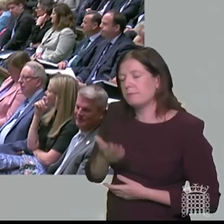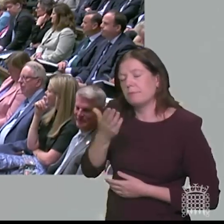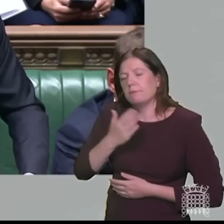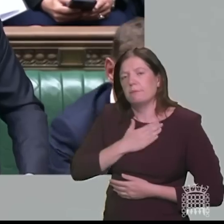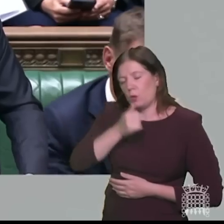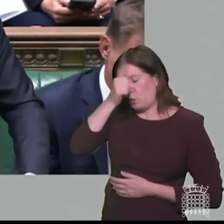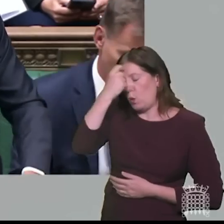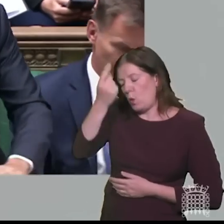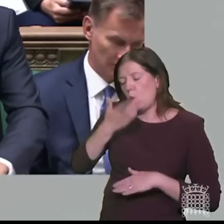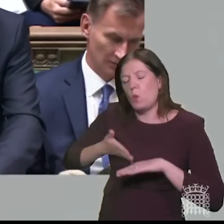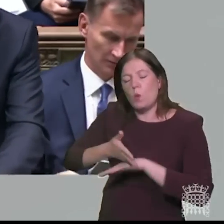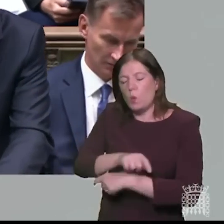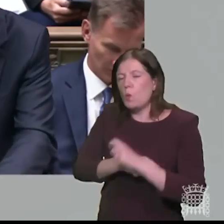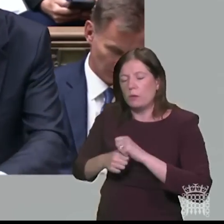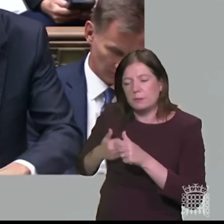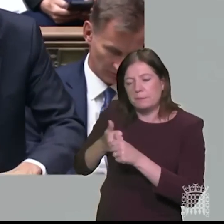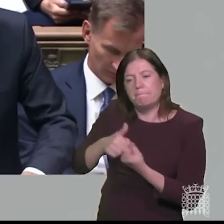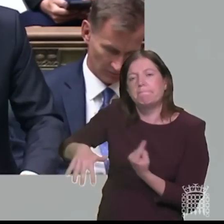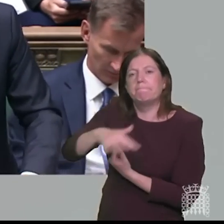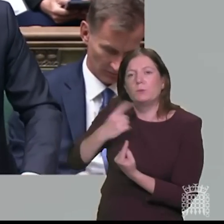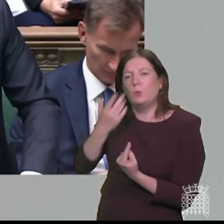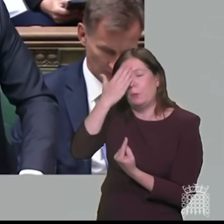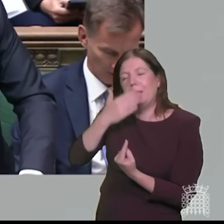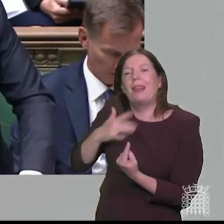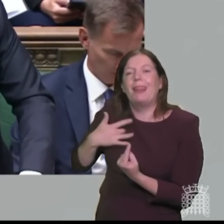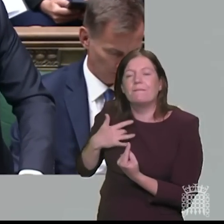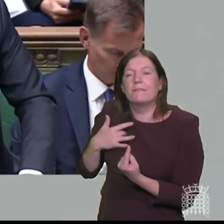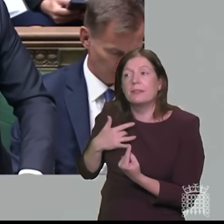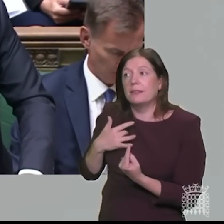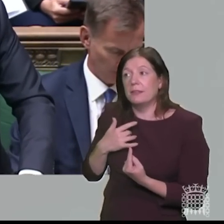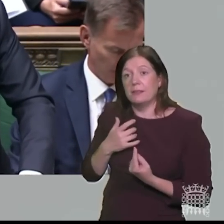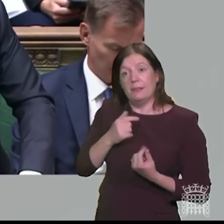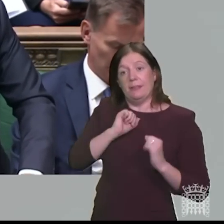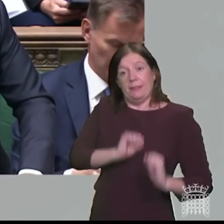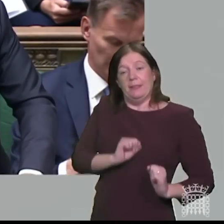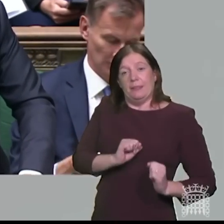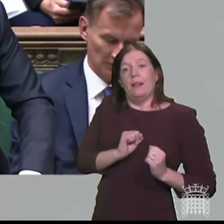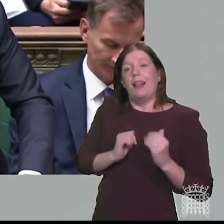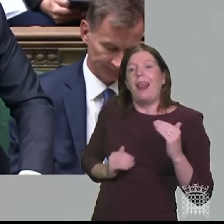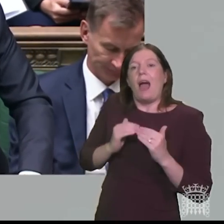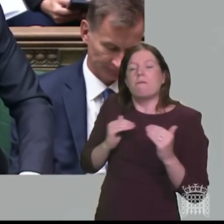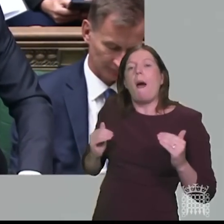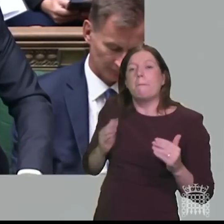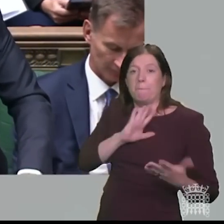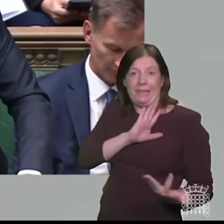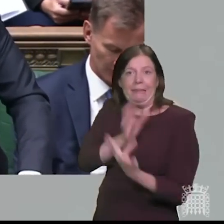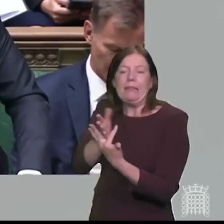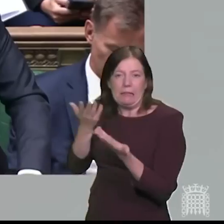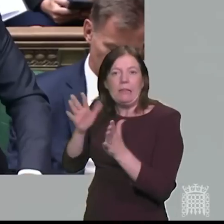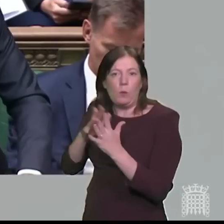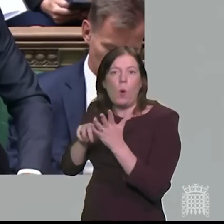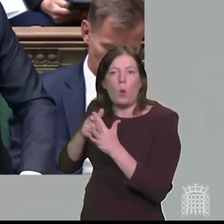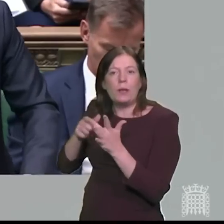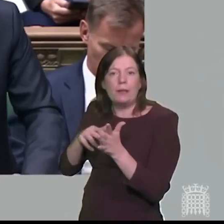a great champion for his Woking residents, and as he knows, the Secretary of State for Levelling Up has intervened in this authority